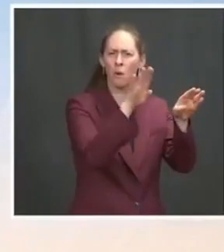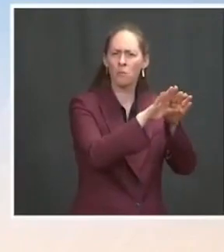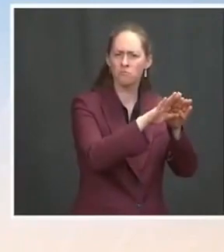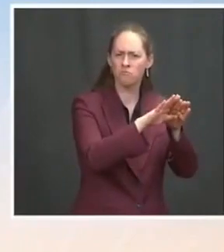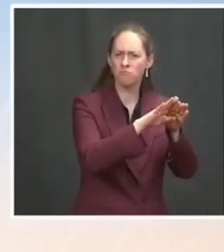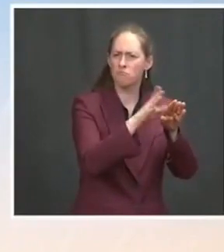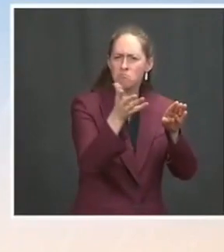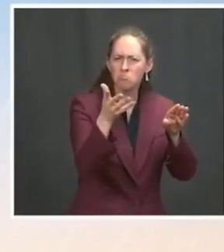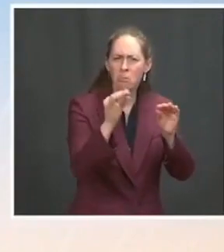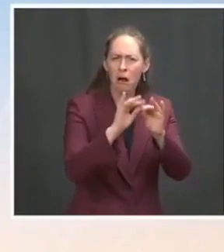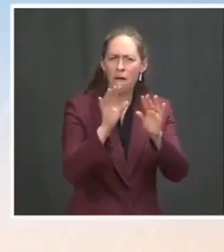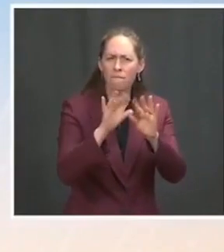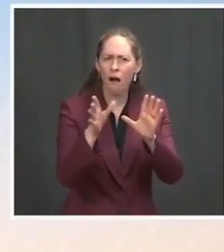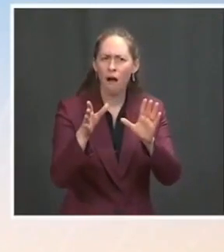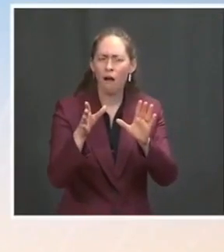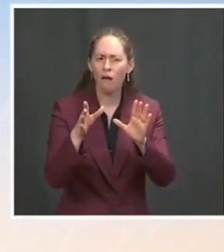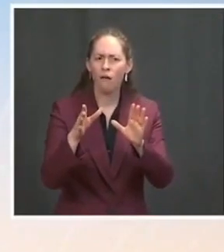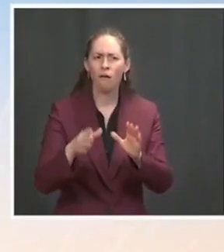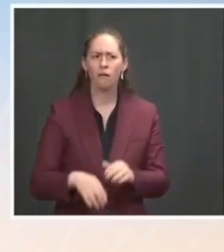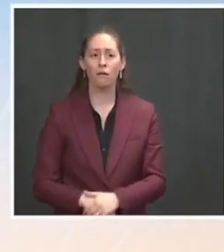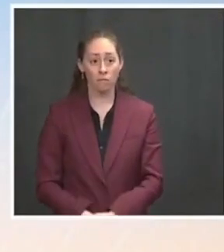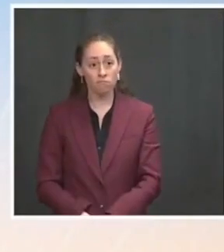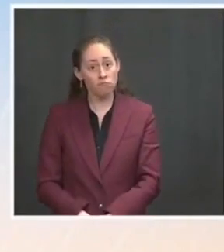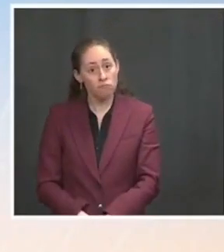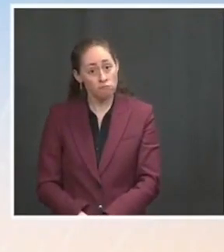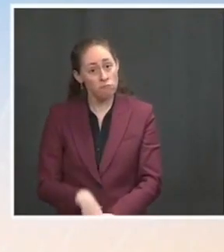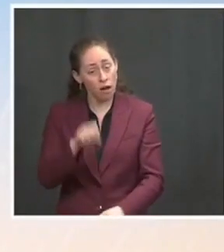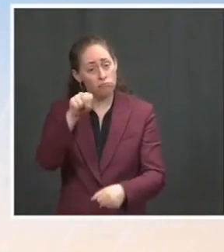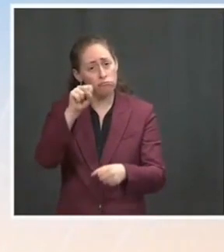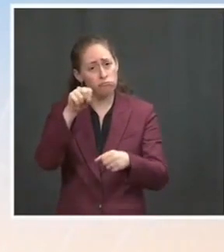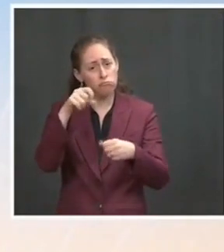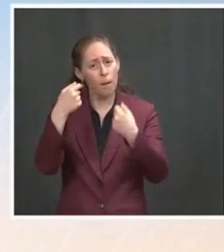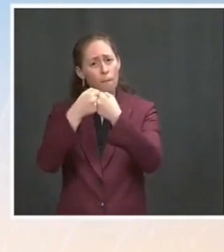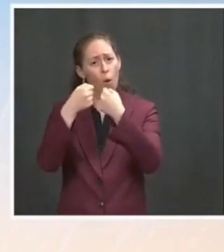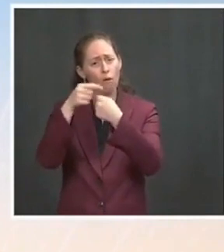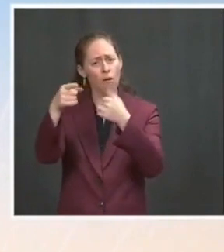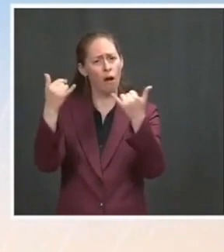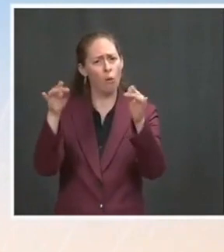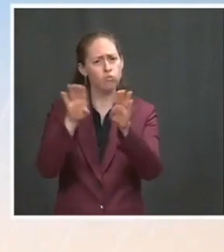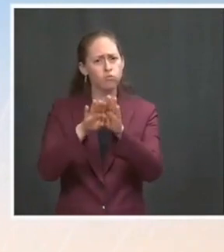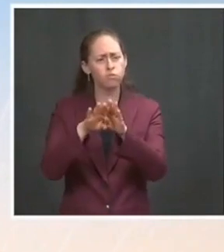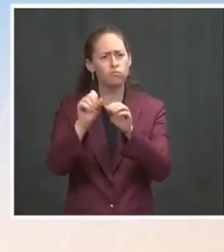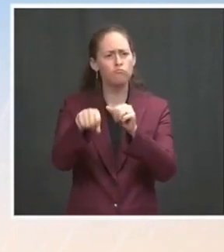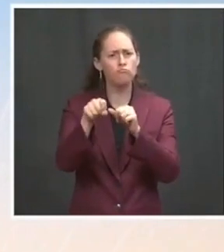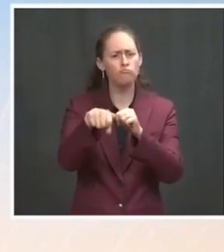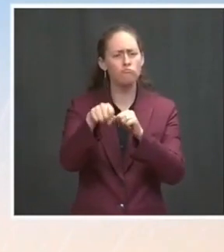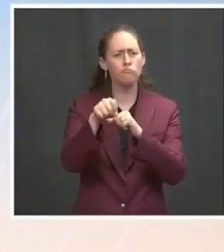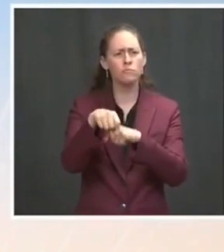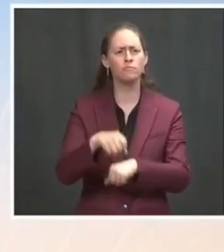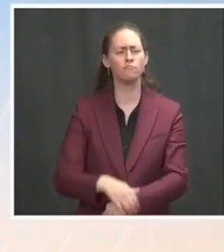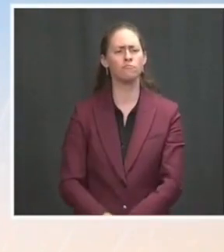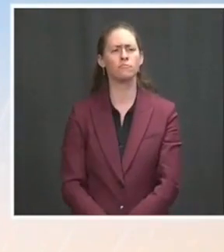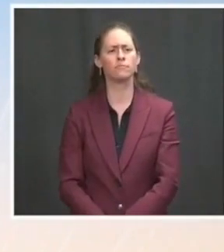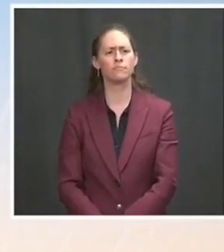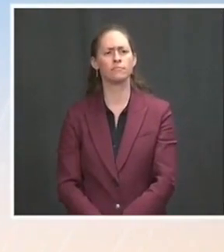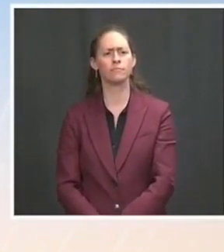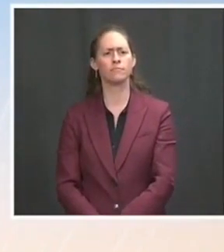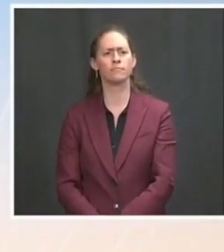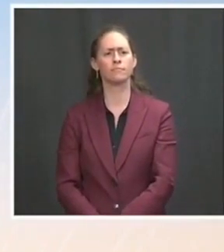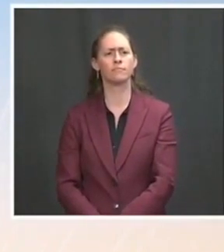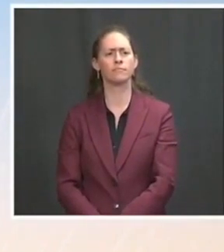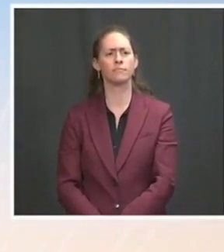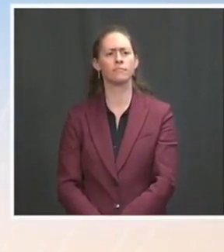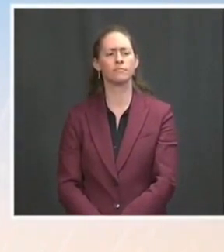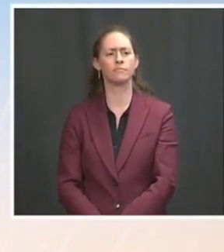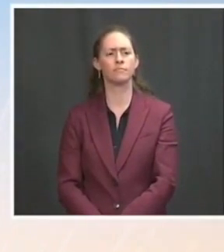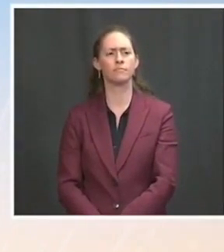The border is closed. We are expelling single adults and families under the Title 42 authority that